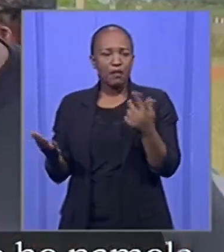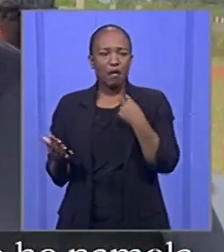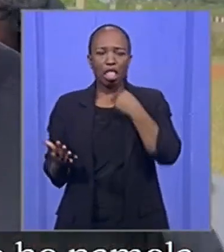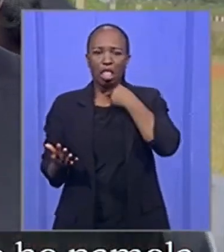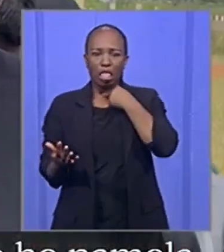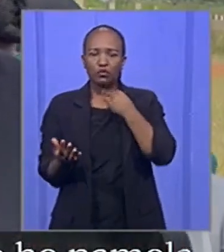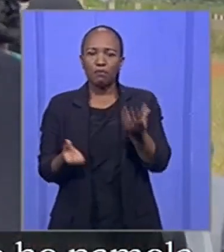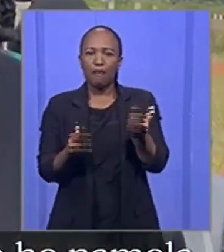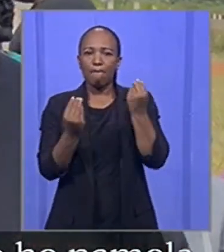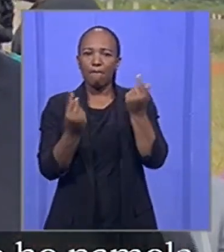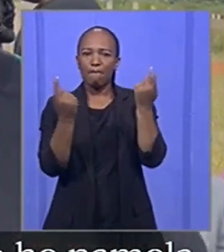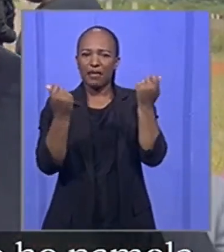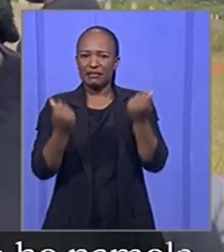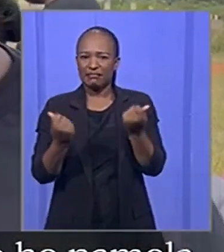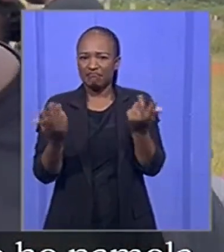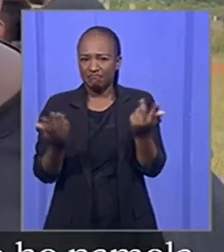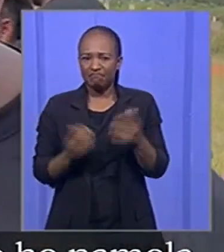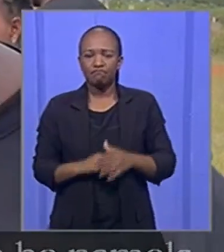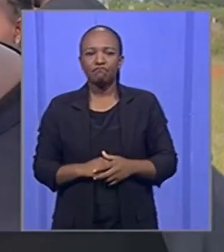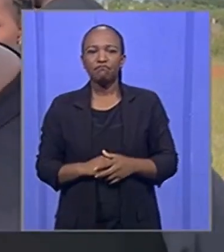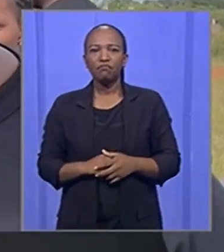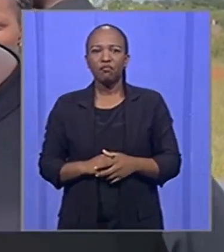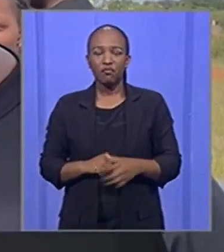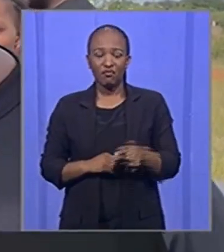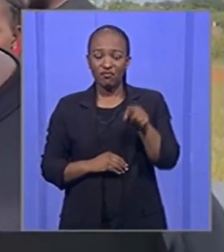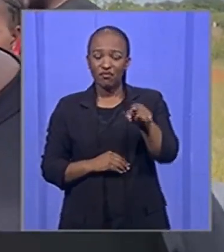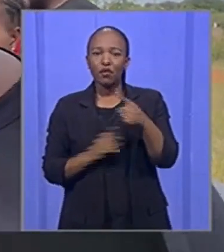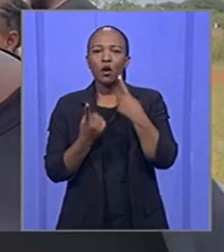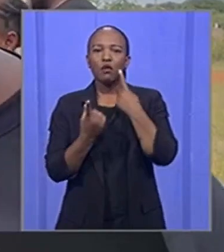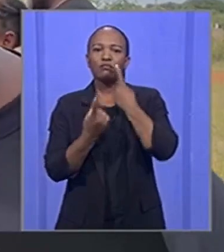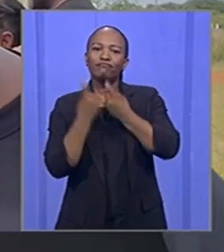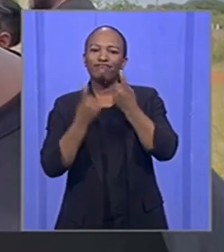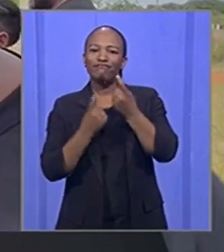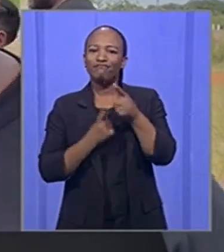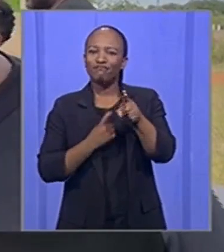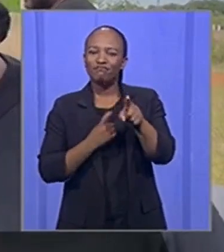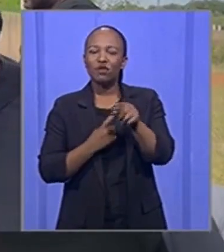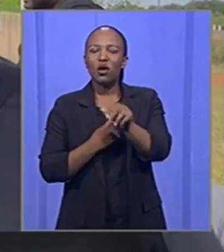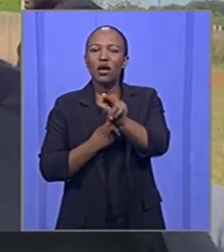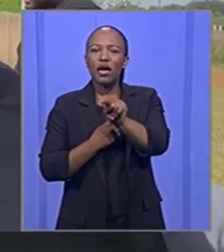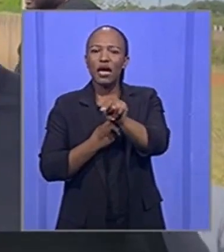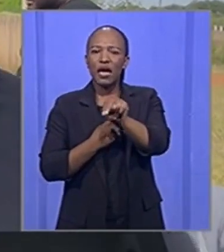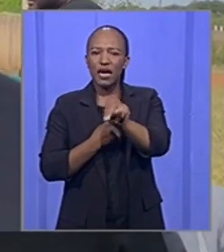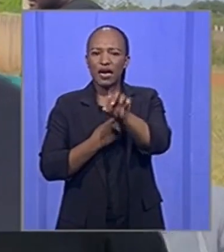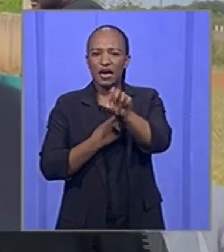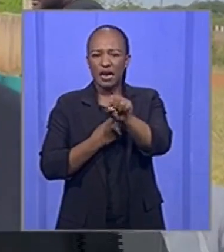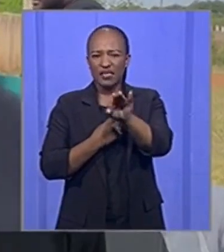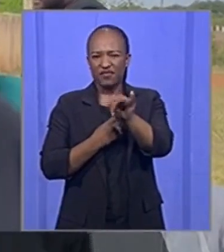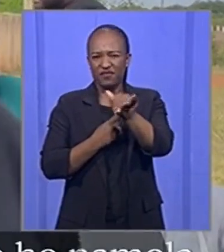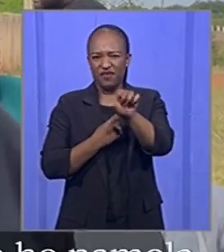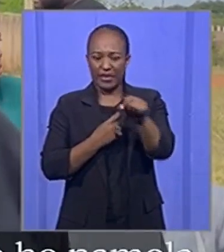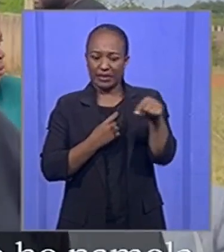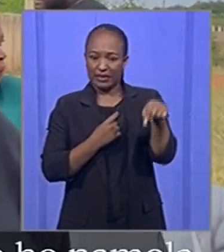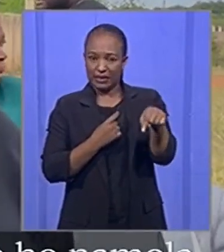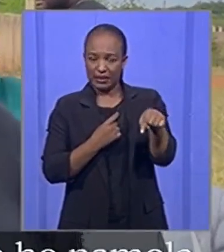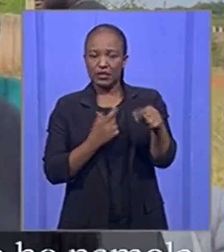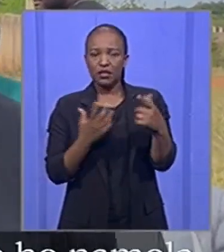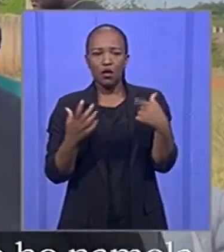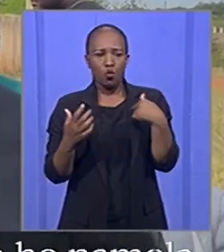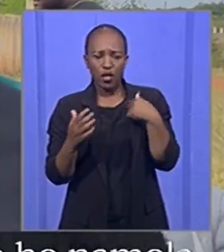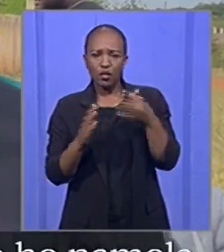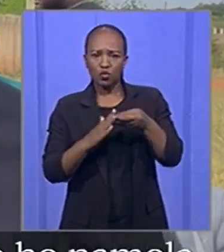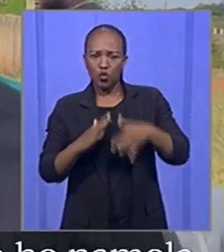tšhelete. La ka NSFAS re mo ditlaešegong because of le ma student ba nyaka management